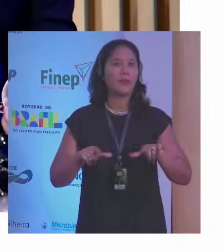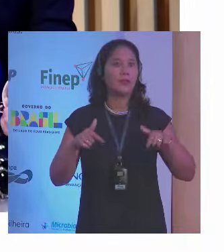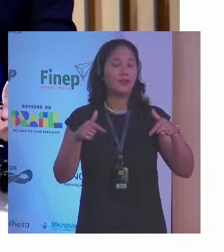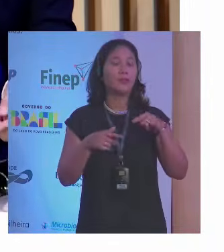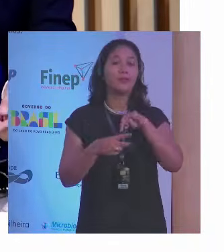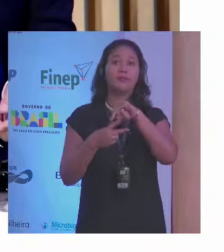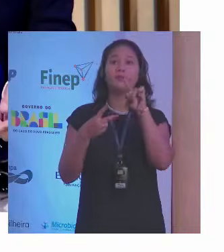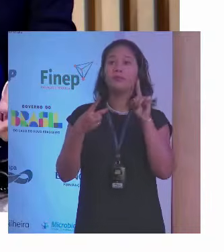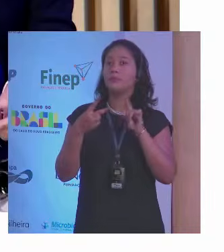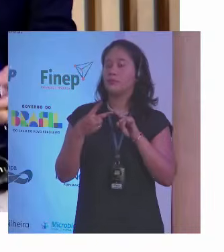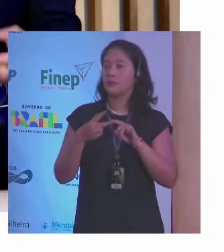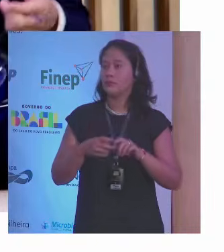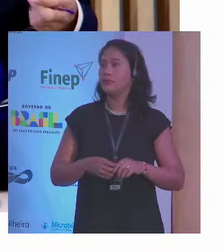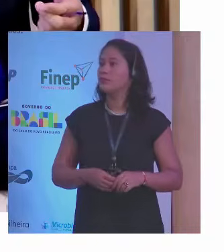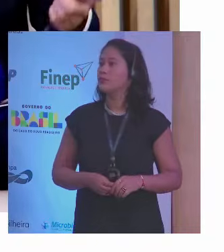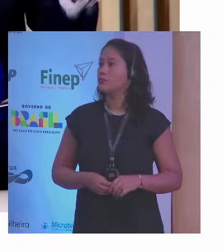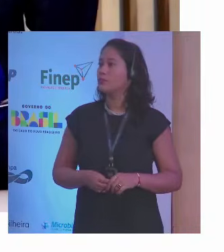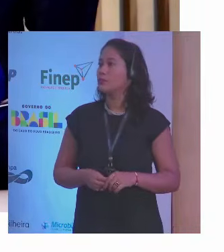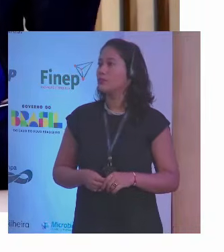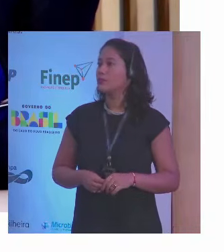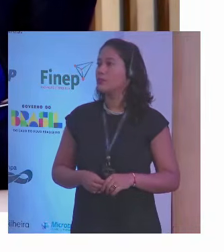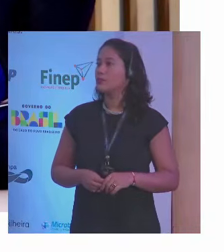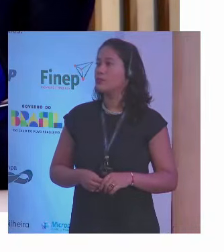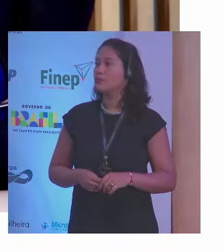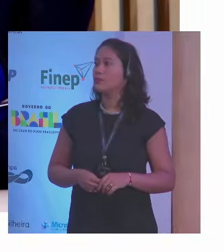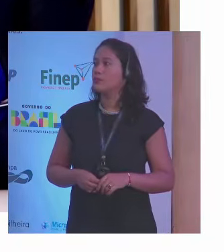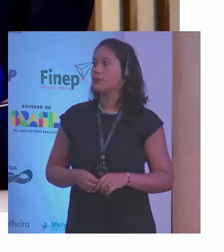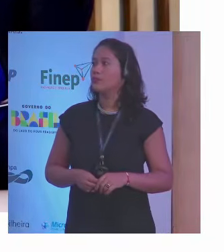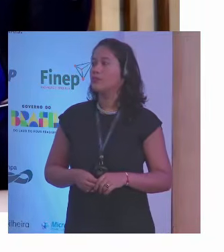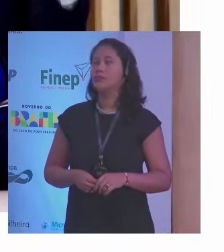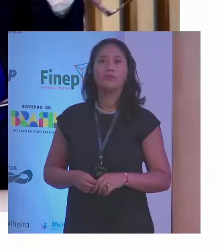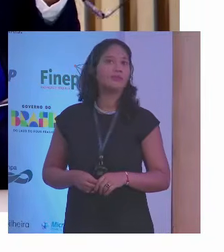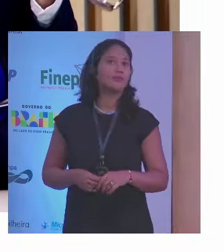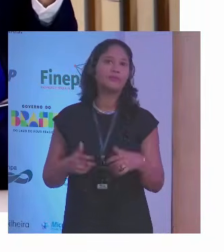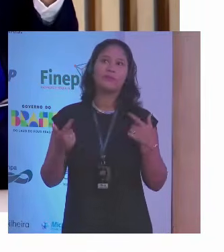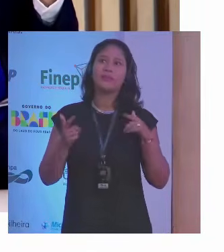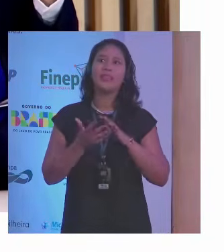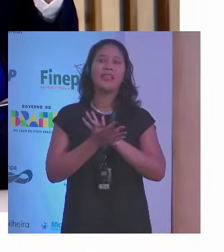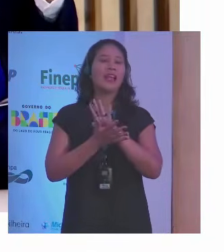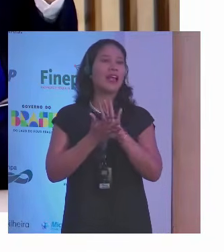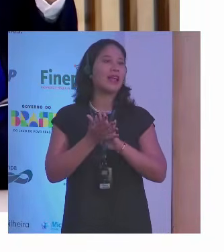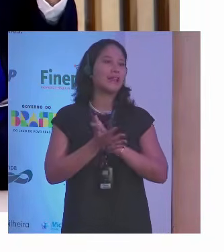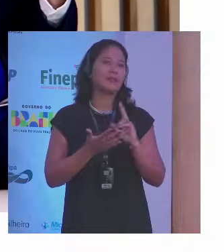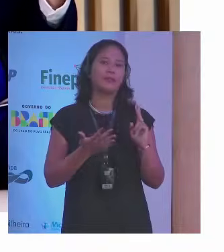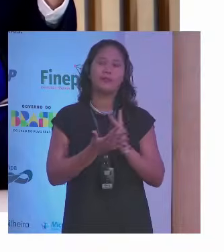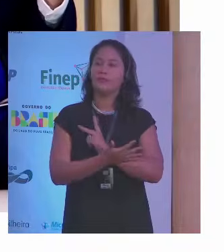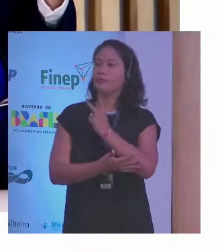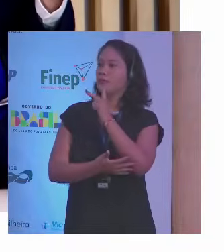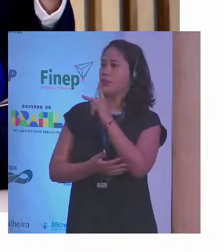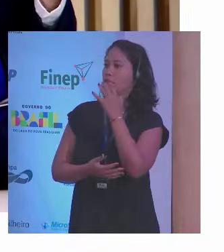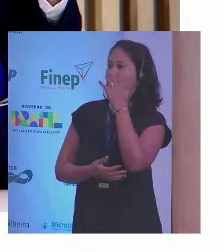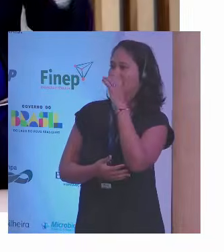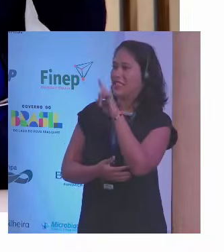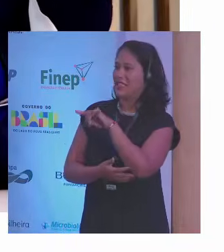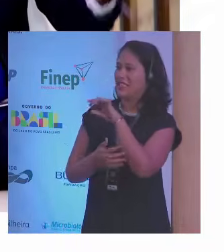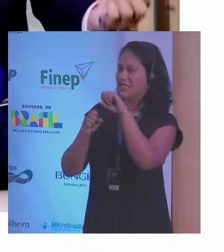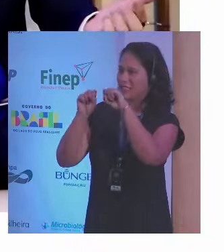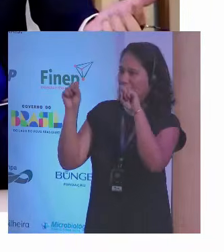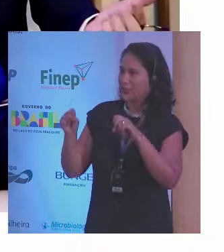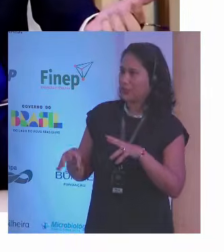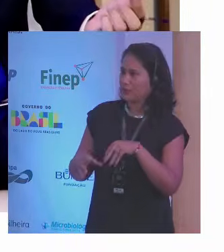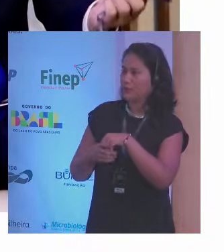nothing more than your science in this system. So this is not more intelligent than